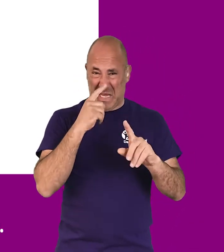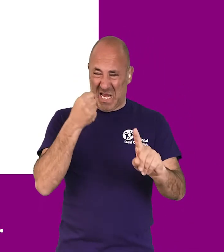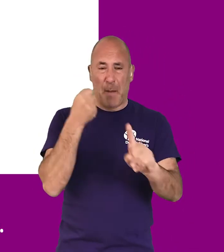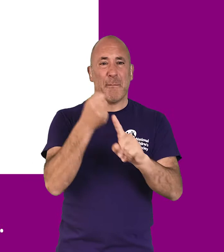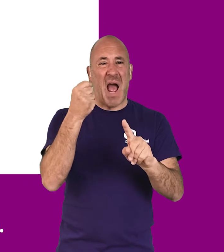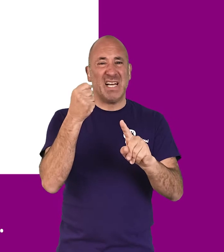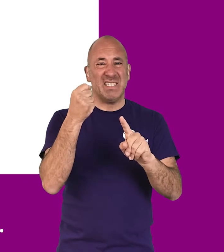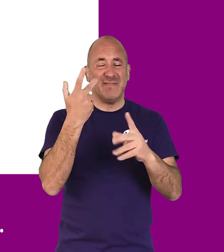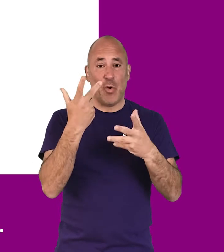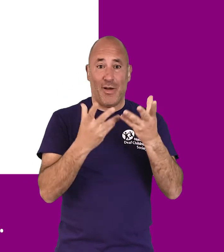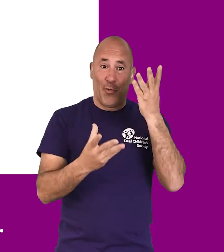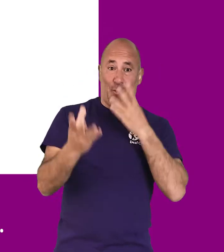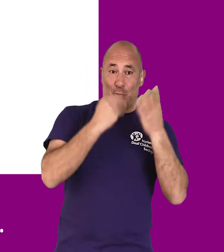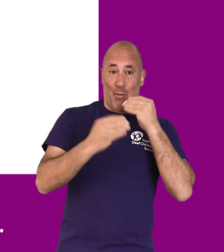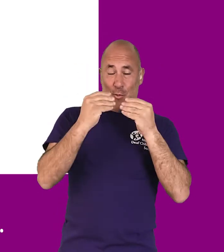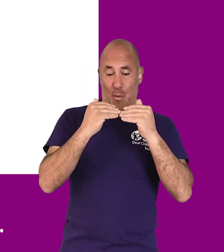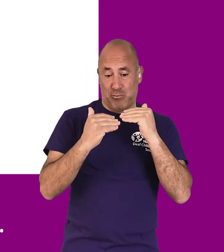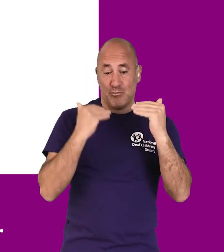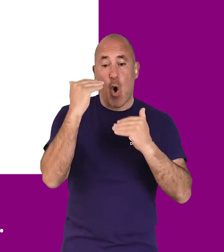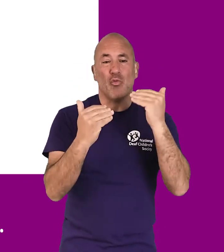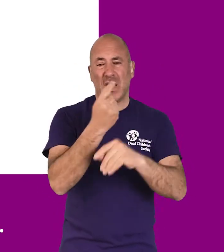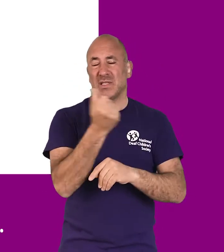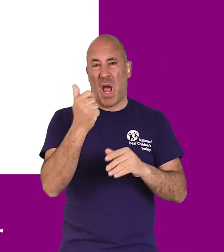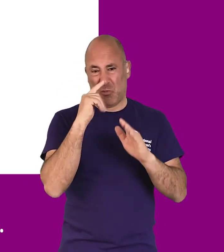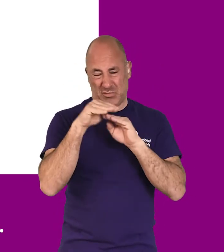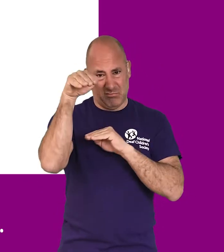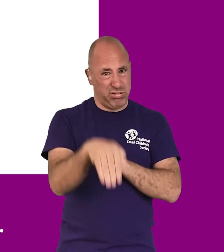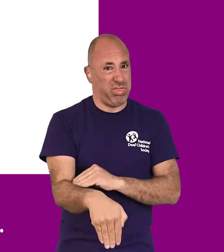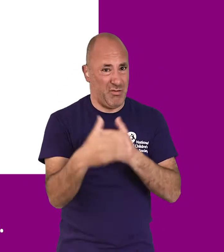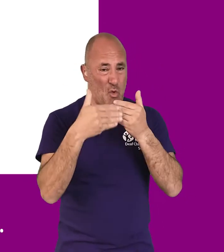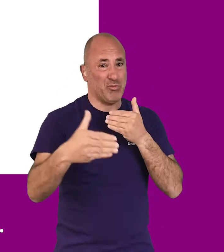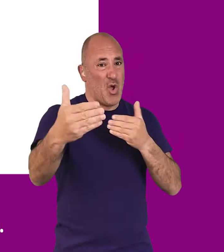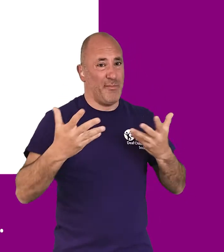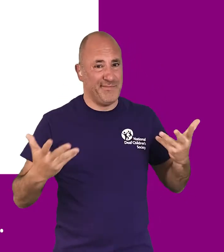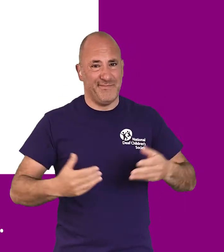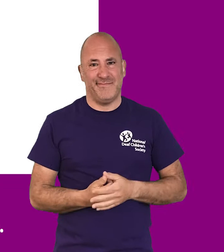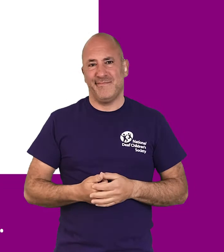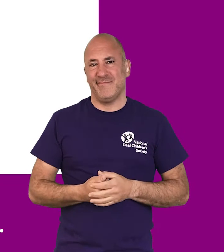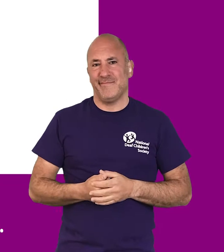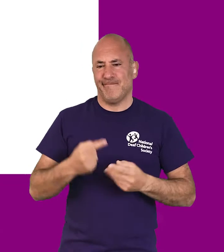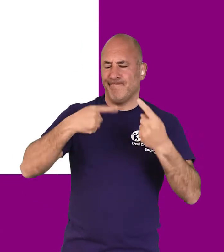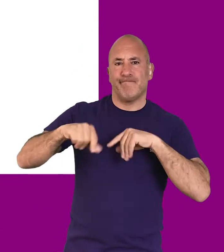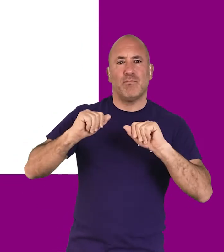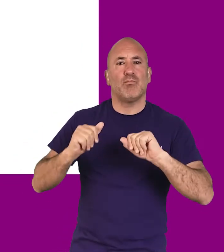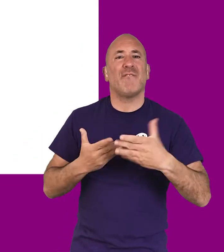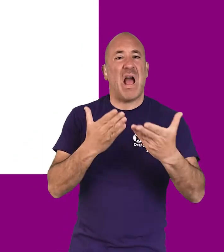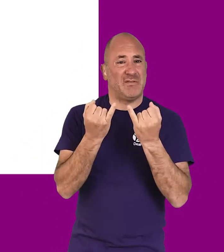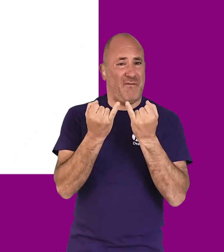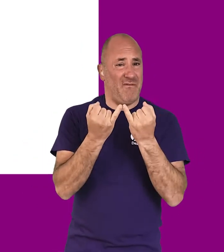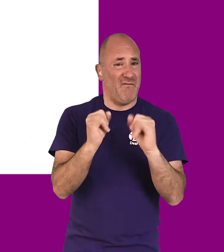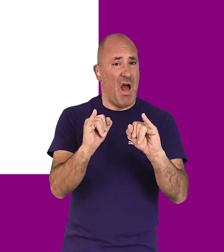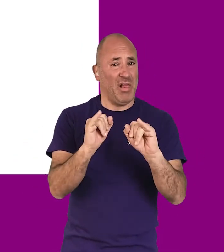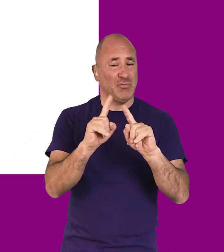fear could have a long-term impact on attainment and progression for some. There is a failure